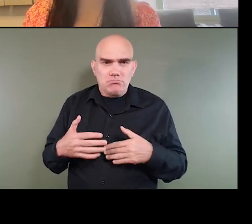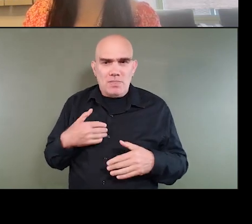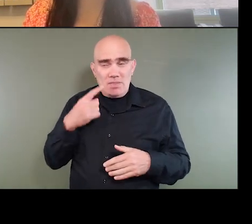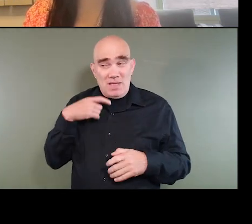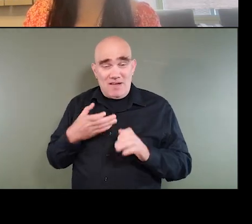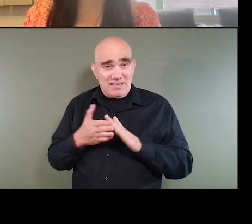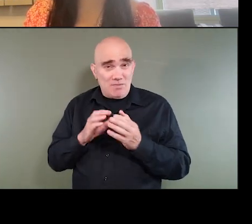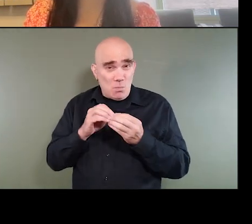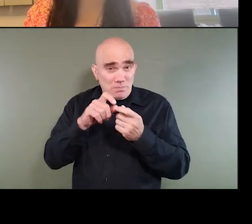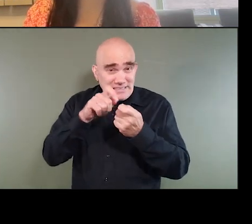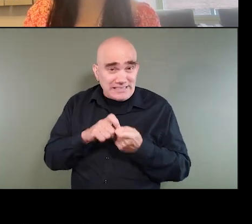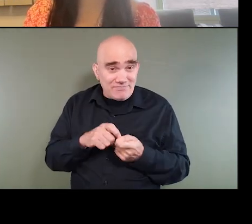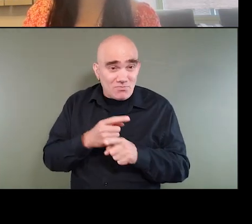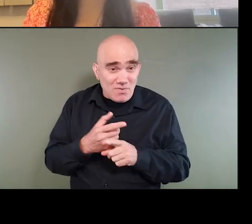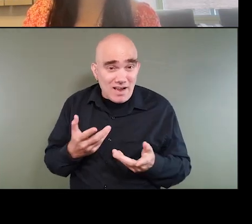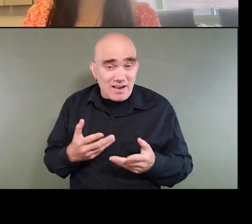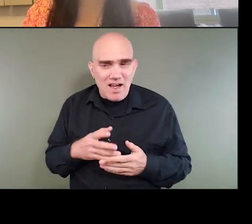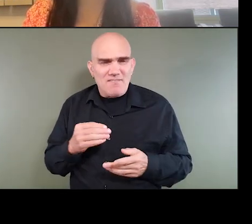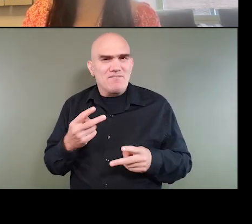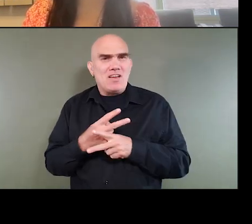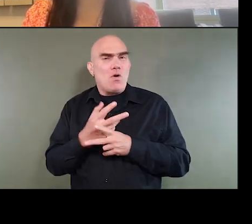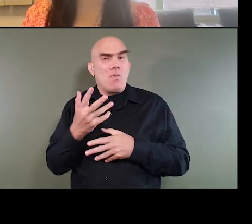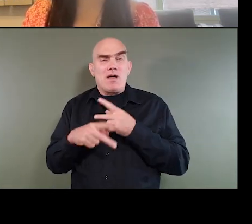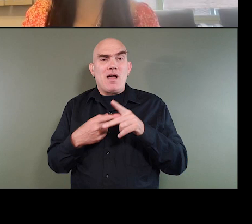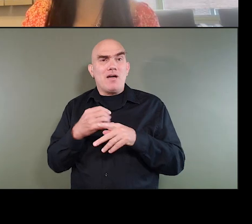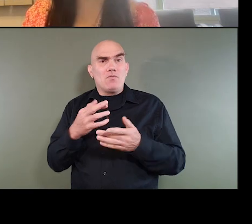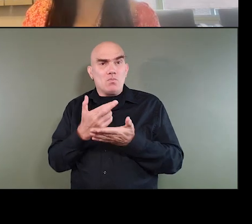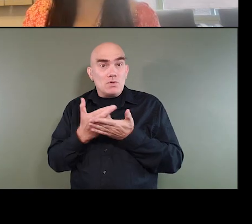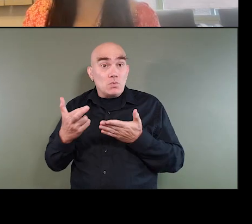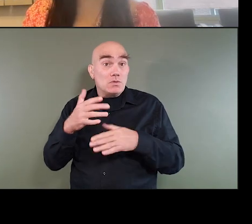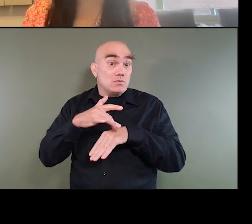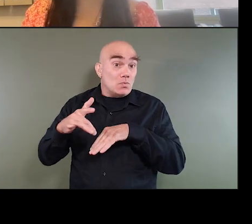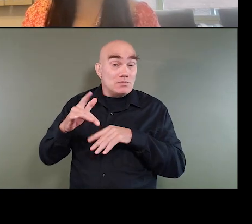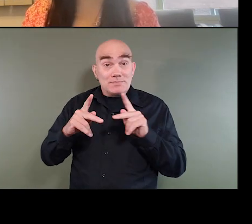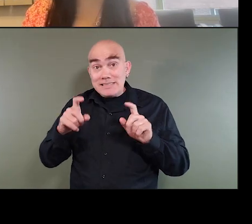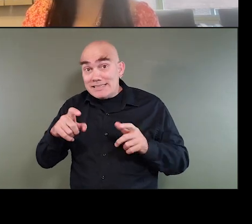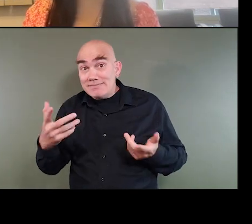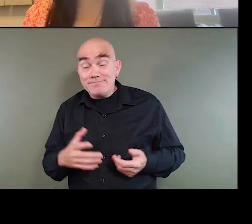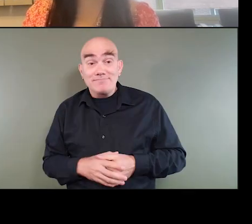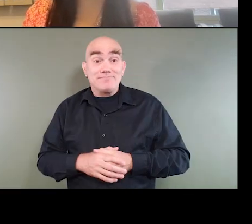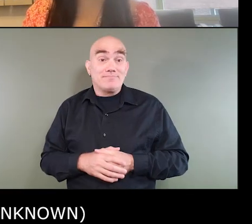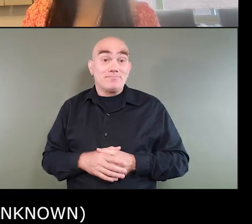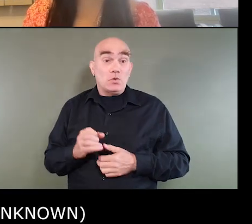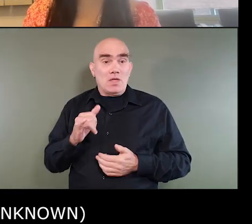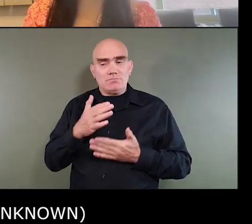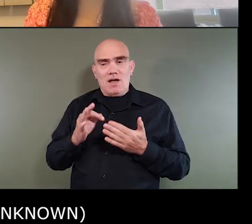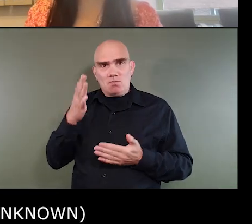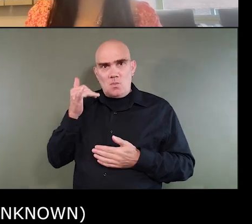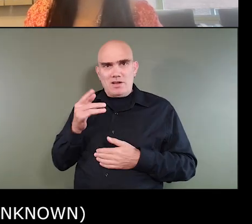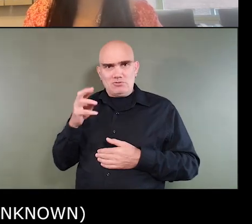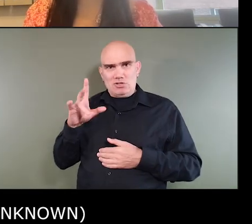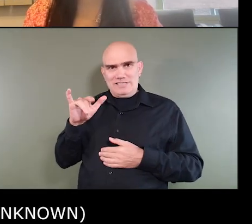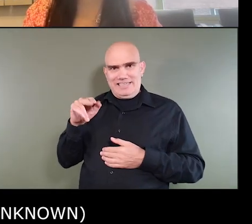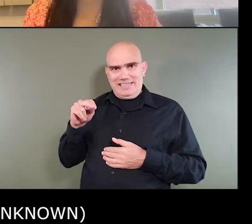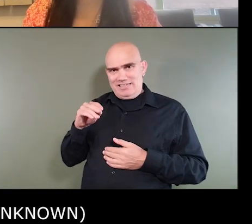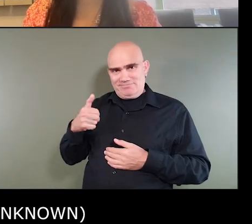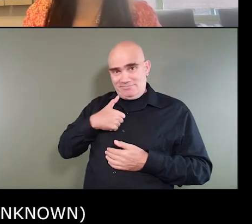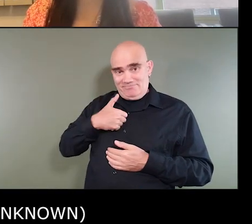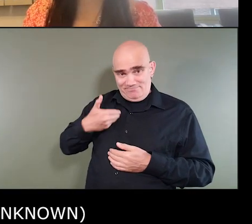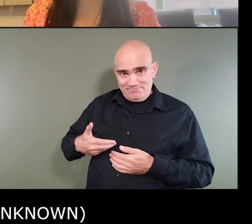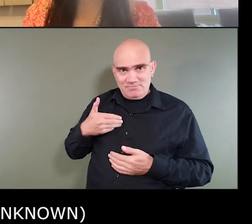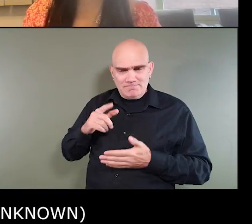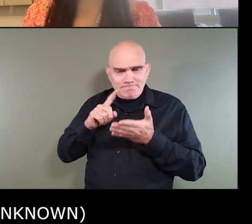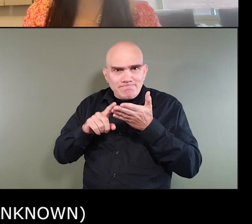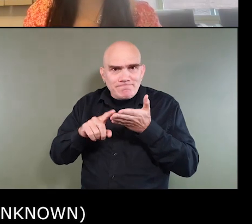I think we have to get specific, right? And figure out what resources people need. So that's part of why Dr. Lin and